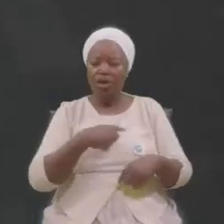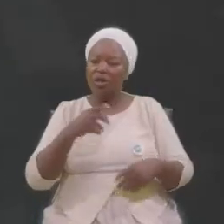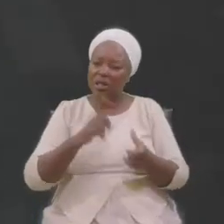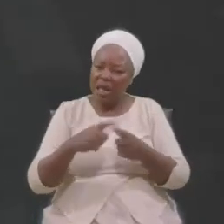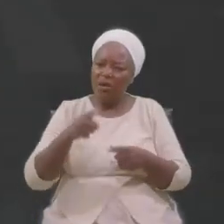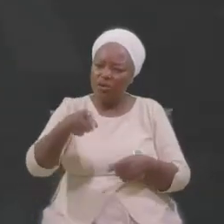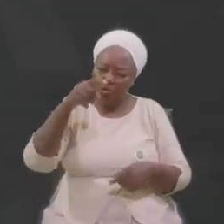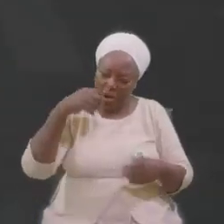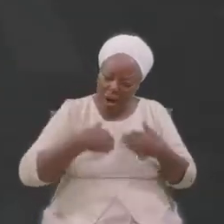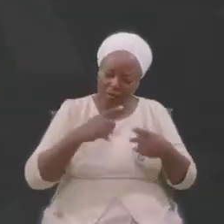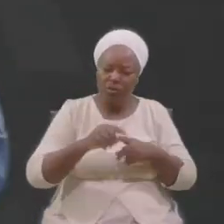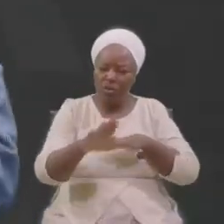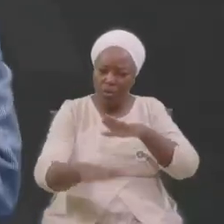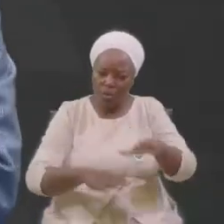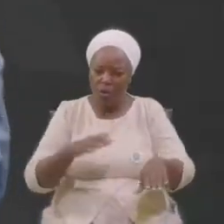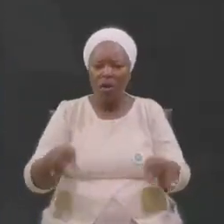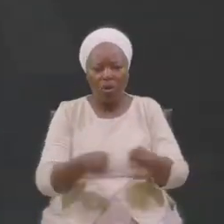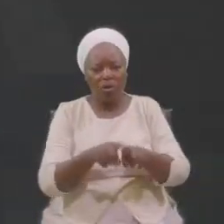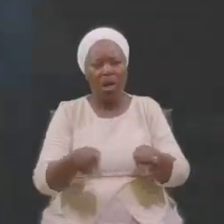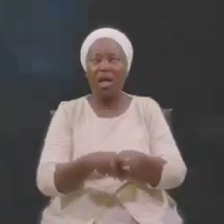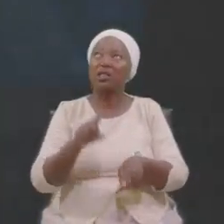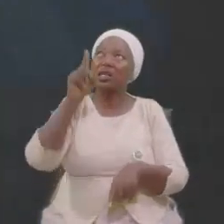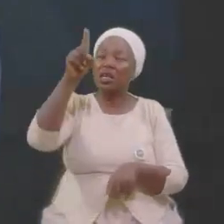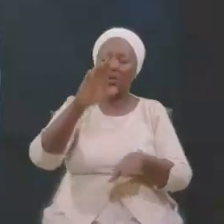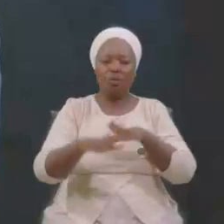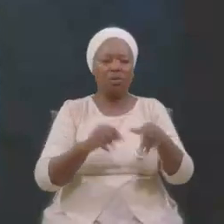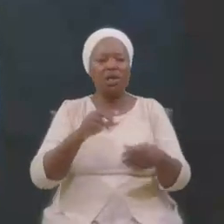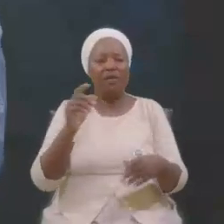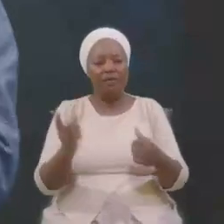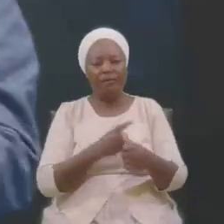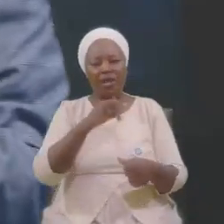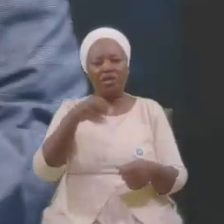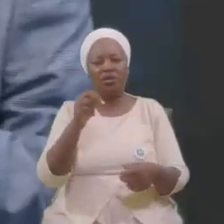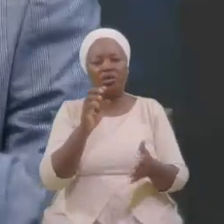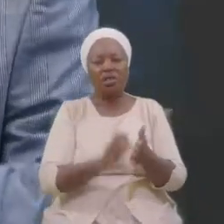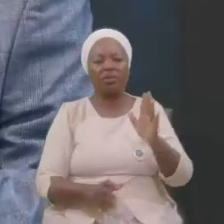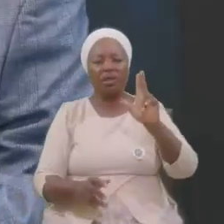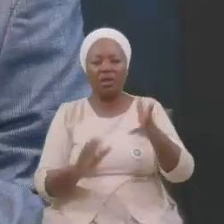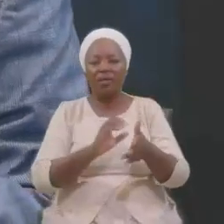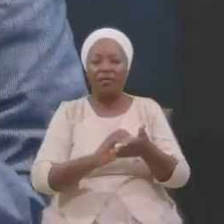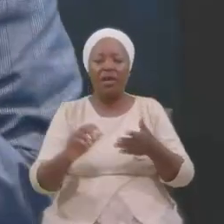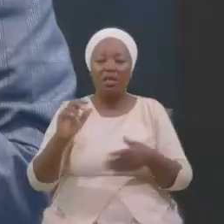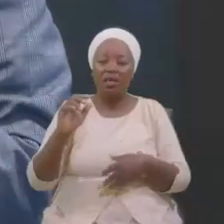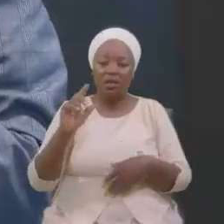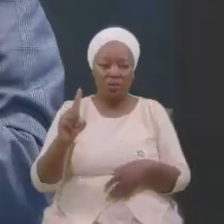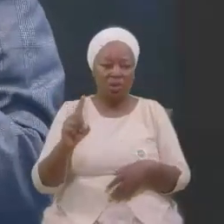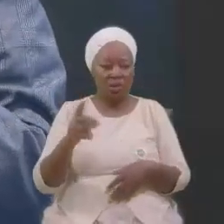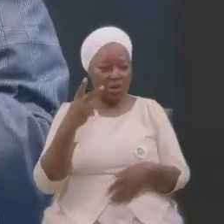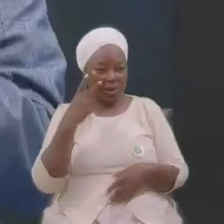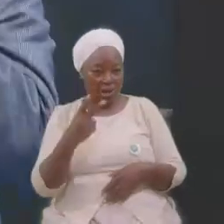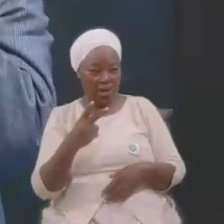even as he walked. First John chapter 3, I'm reading from verse 1. Behold, what manner